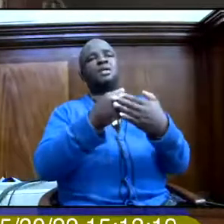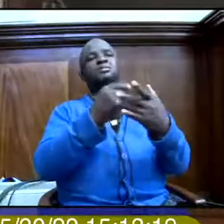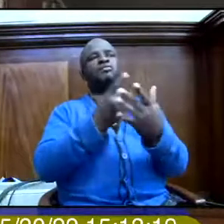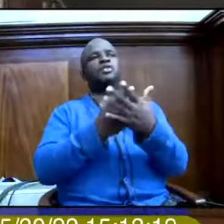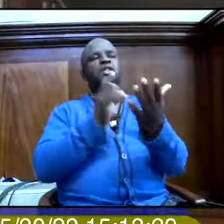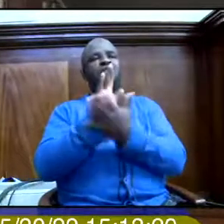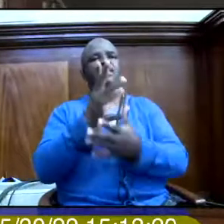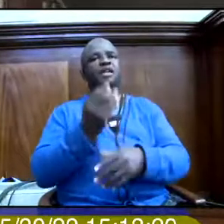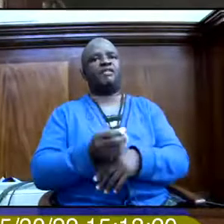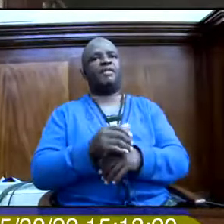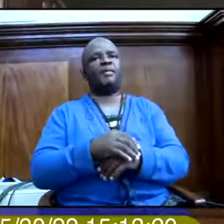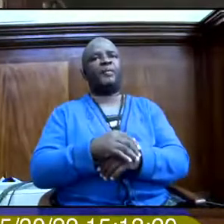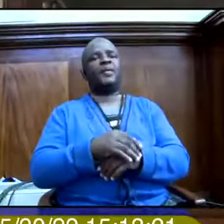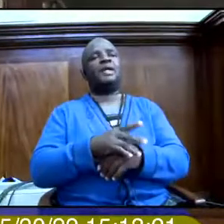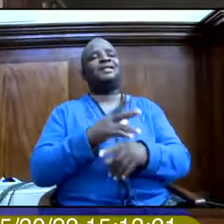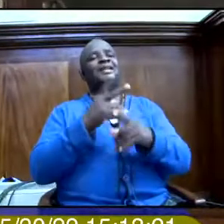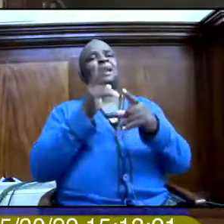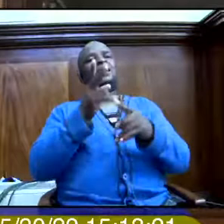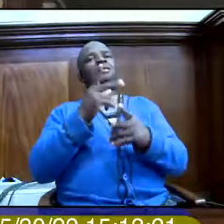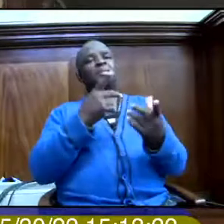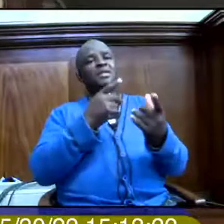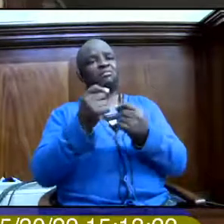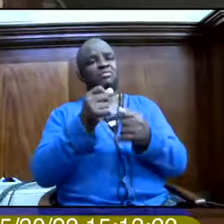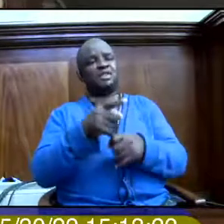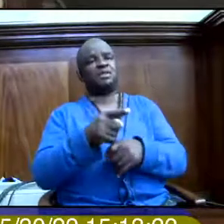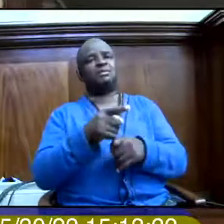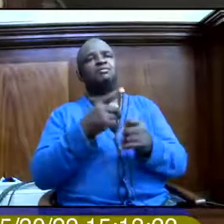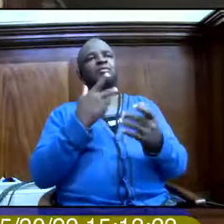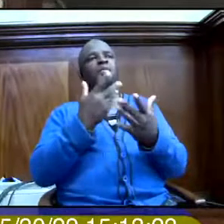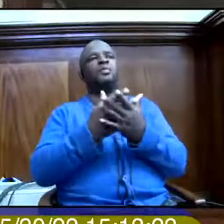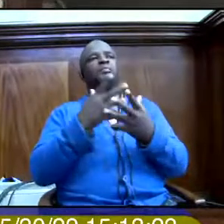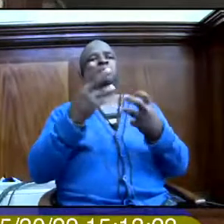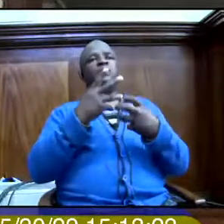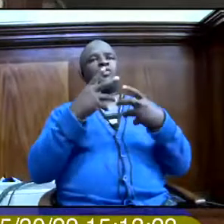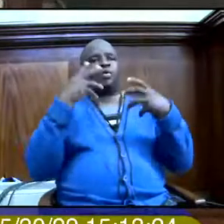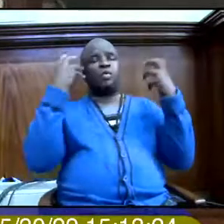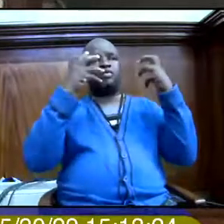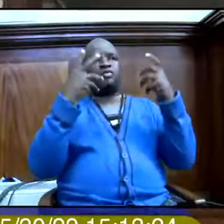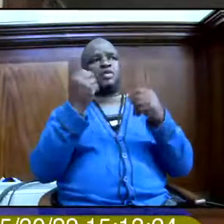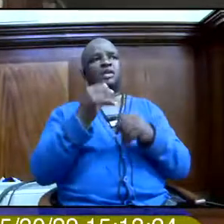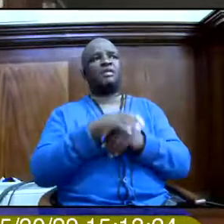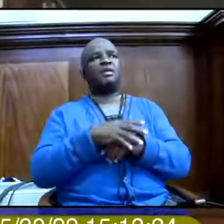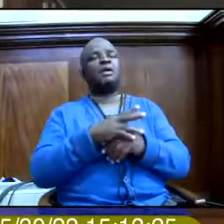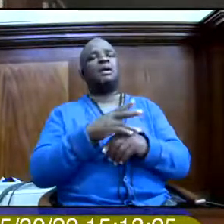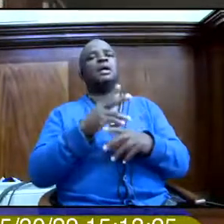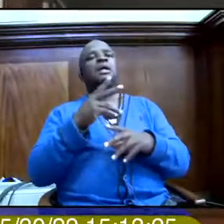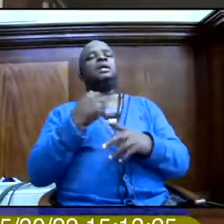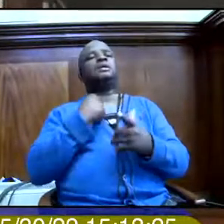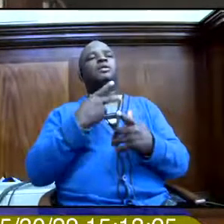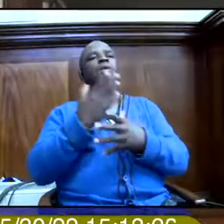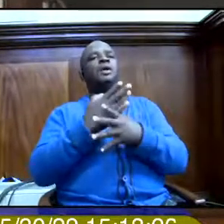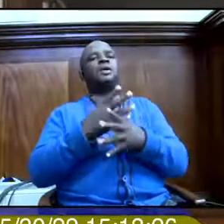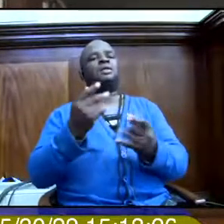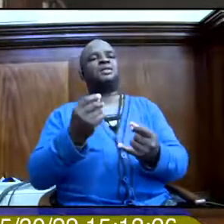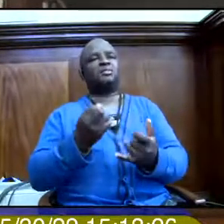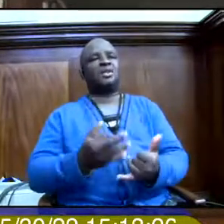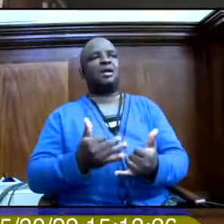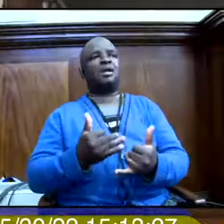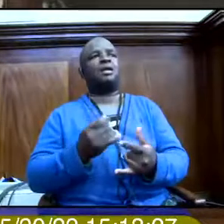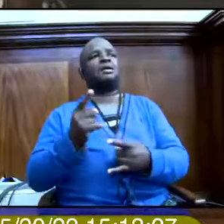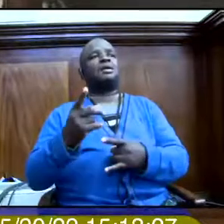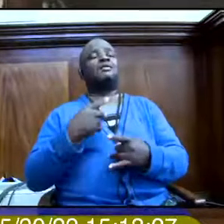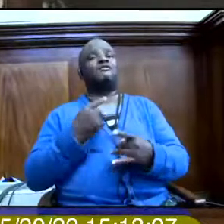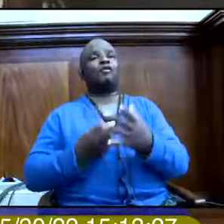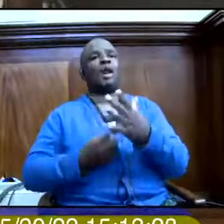generate frustration on the ground as workers attempt to resolve their crimes are prevented